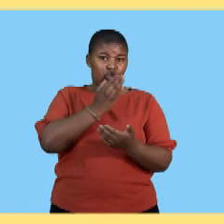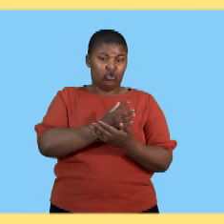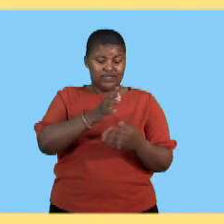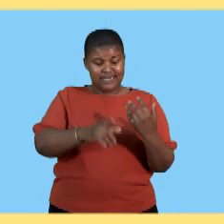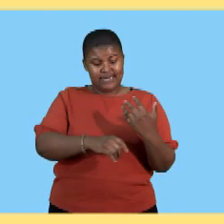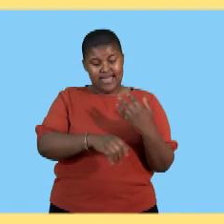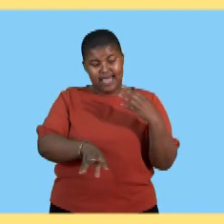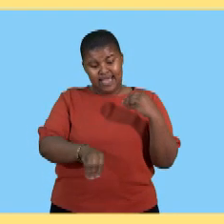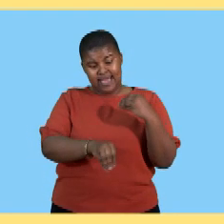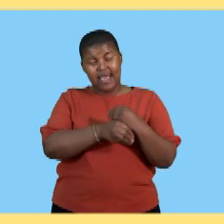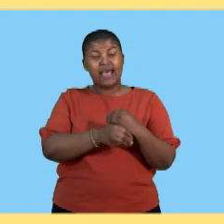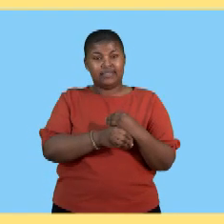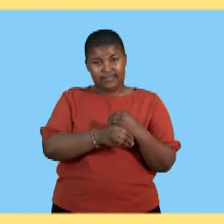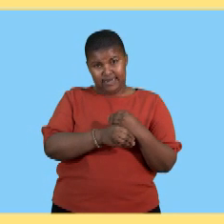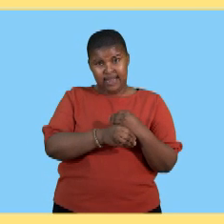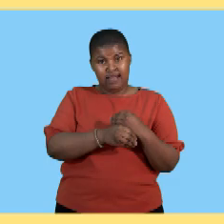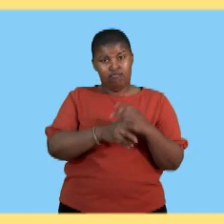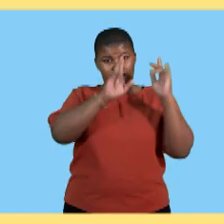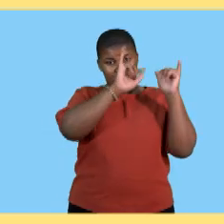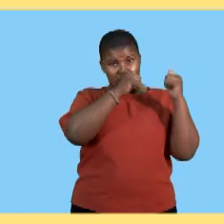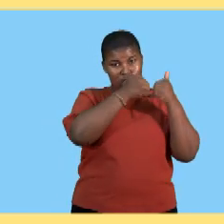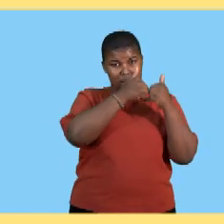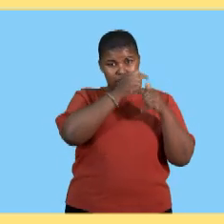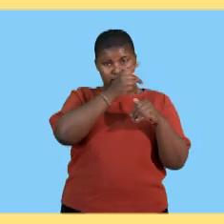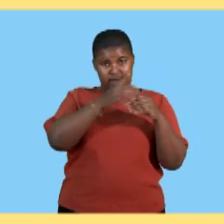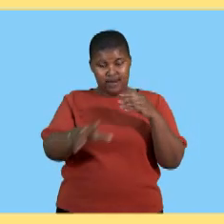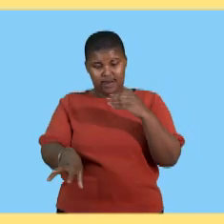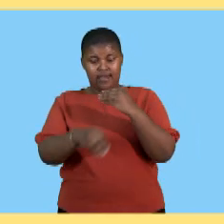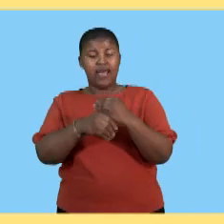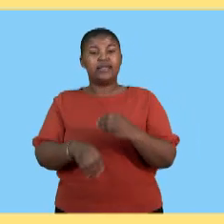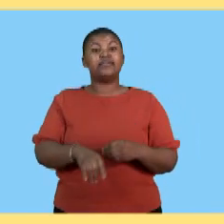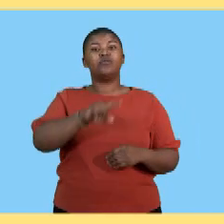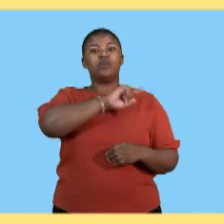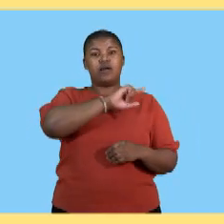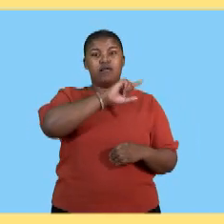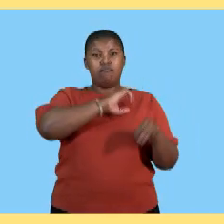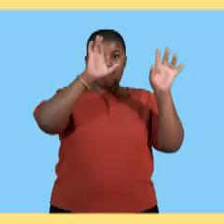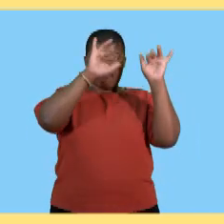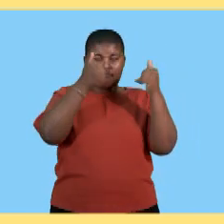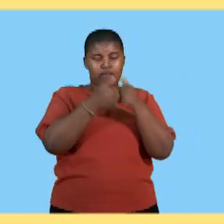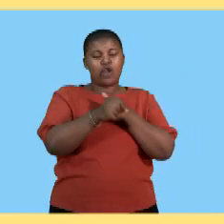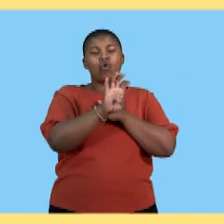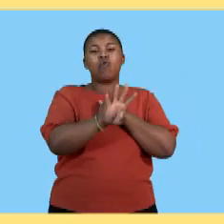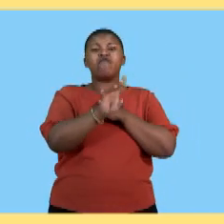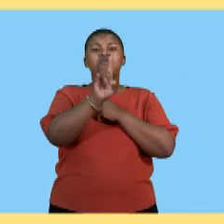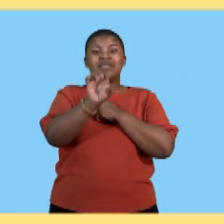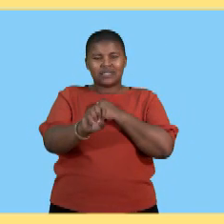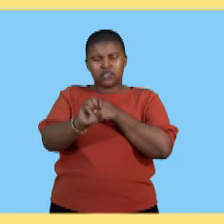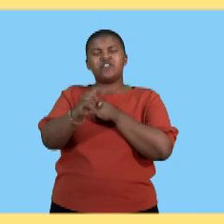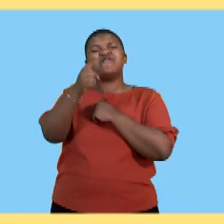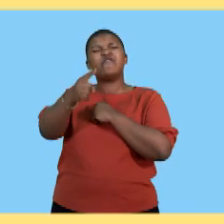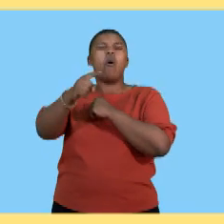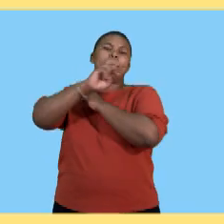as contributions. And it says the company contributes 4% of the employee's gross salary to the pension